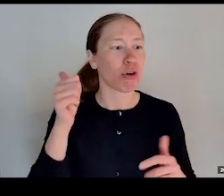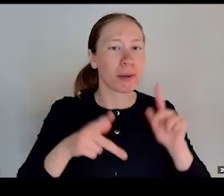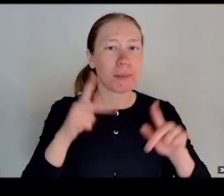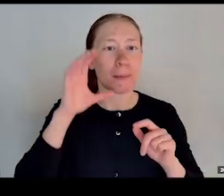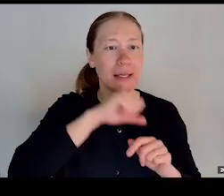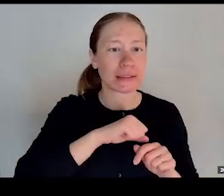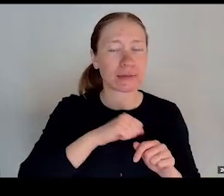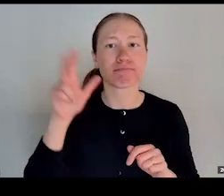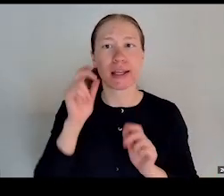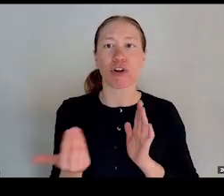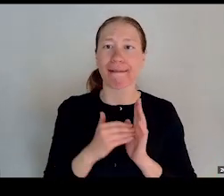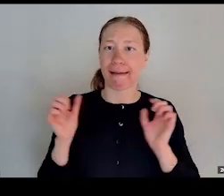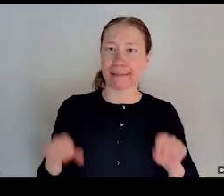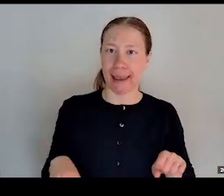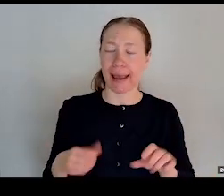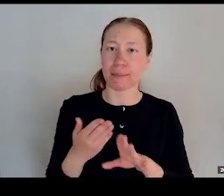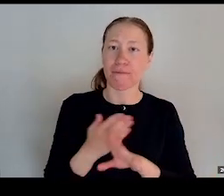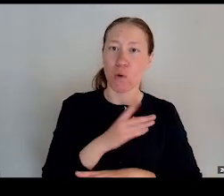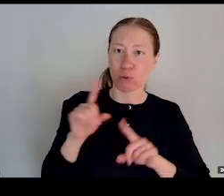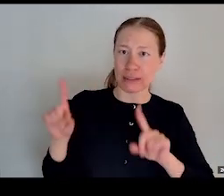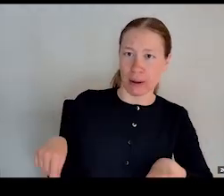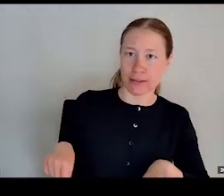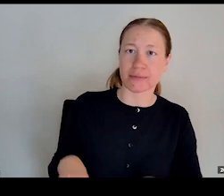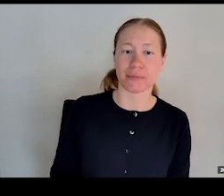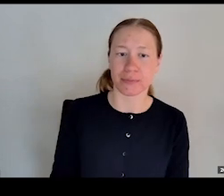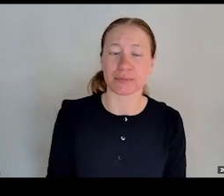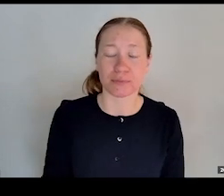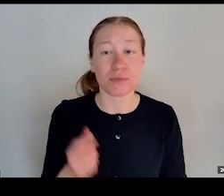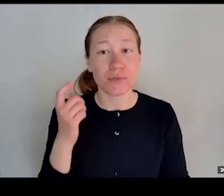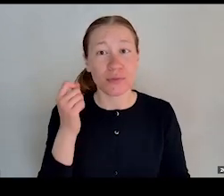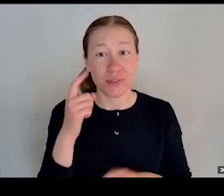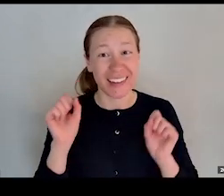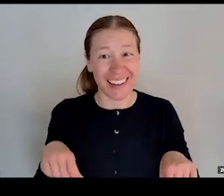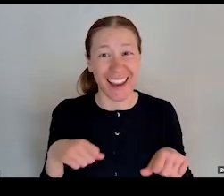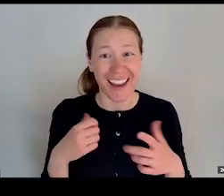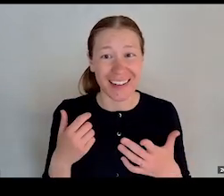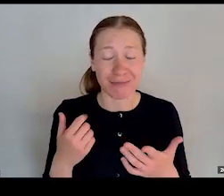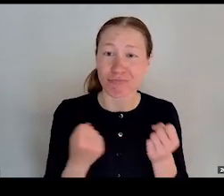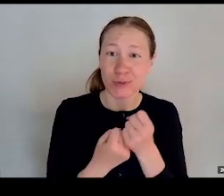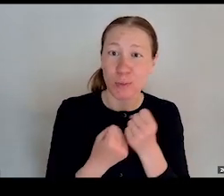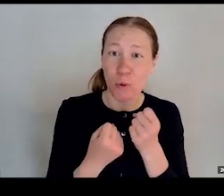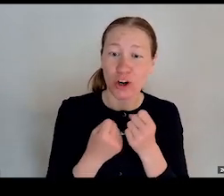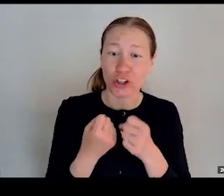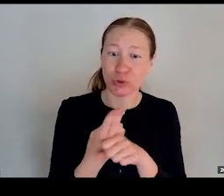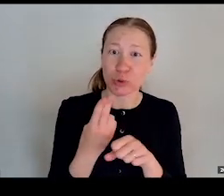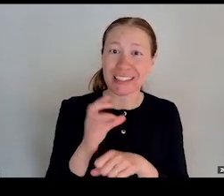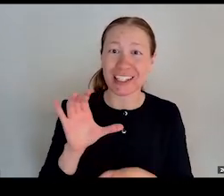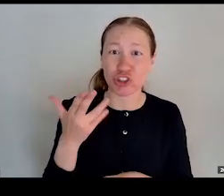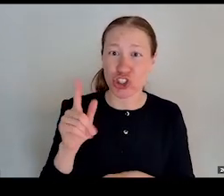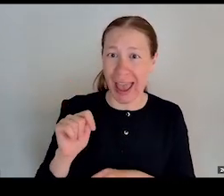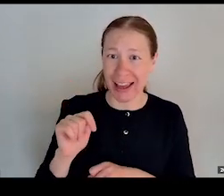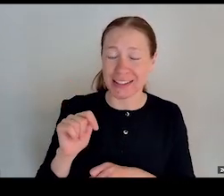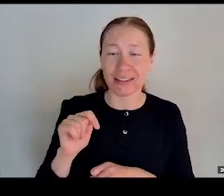they repeat this before they answer or respond to that comment. It can also be useful to use the chat feature, like in today,